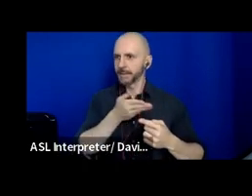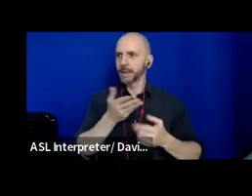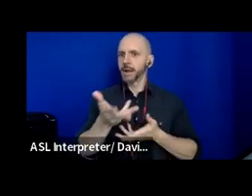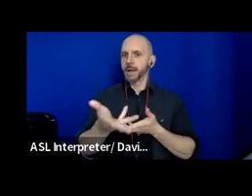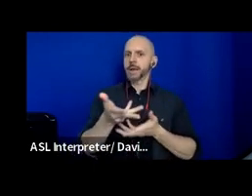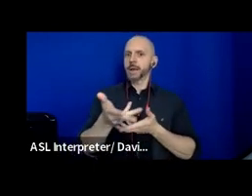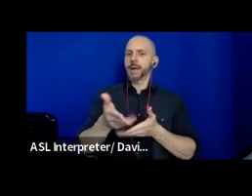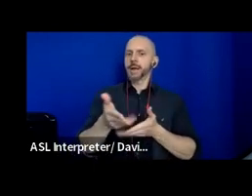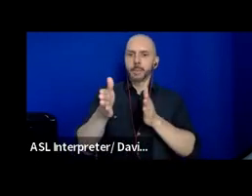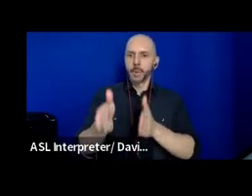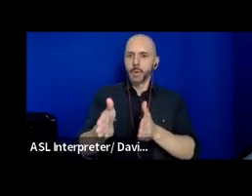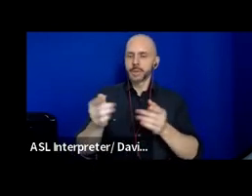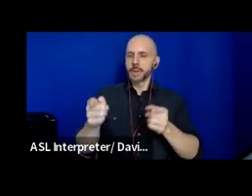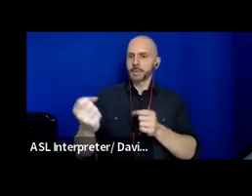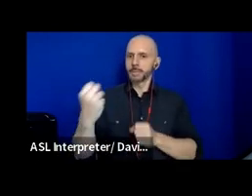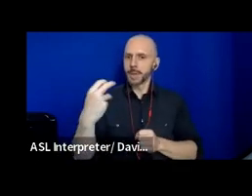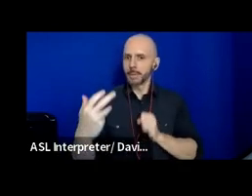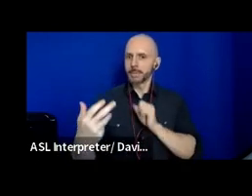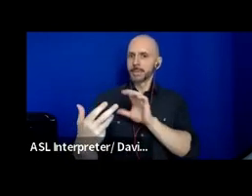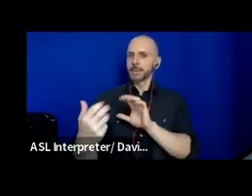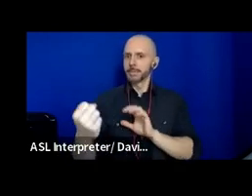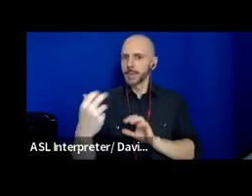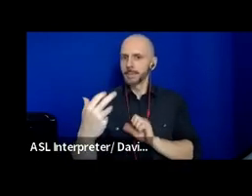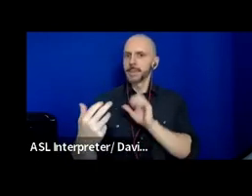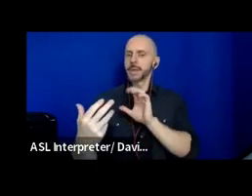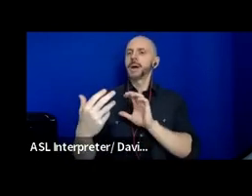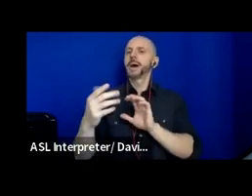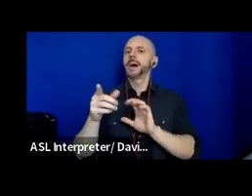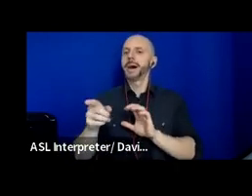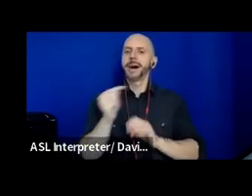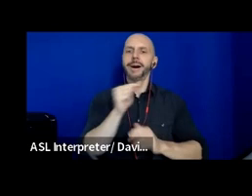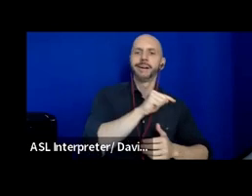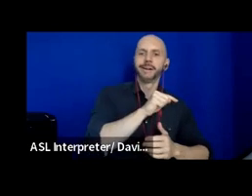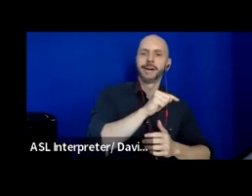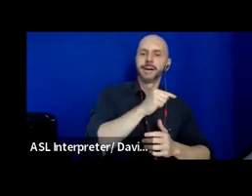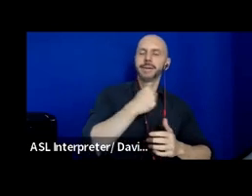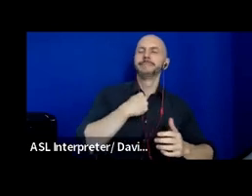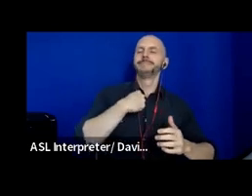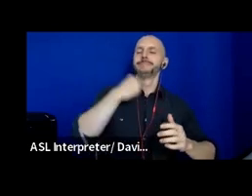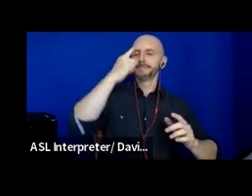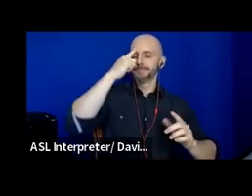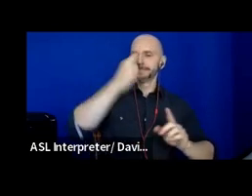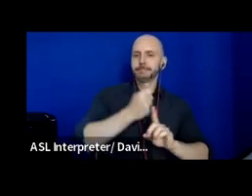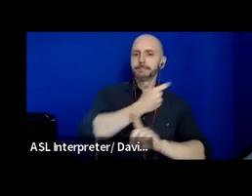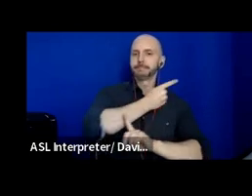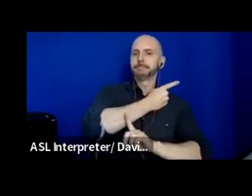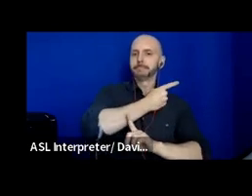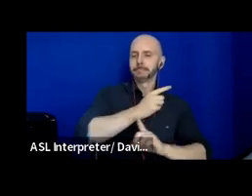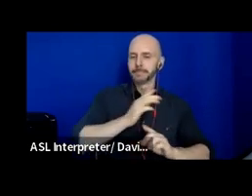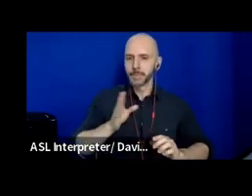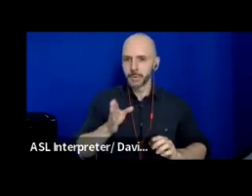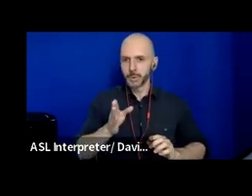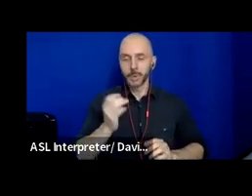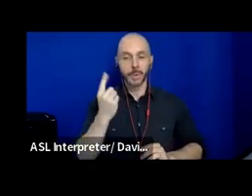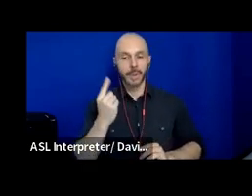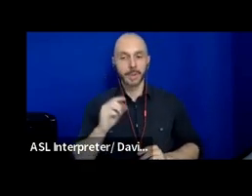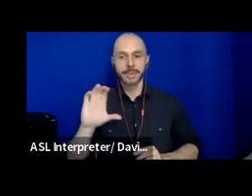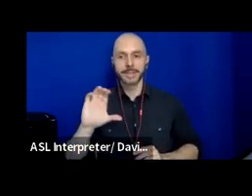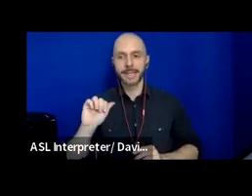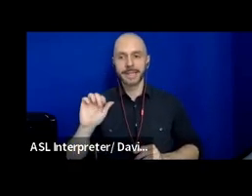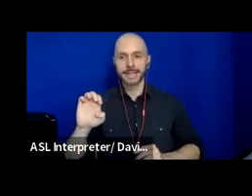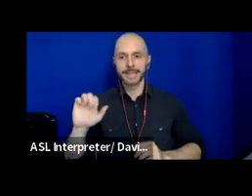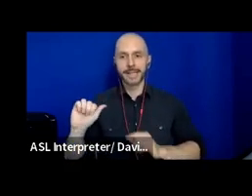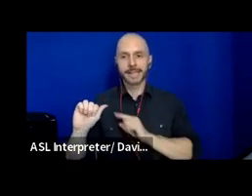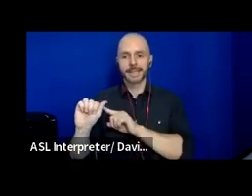dispute resolution that I've had to work with is to help that process. And so one of the things as we're having this conversation is to remember equity's role certainly as